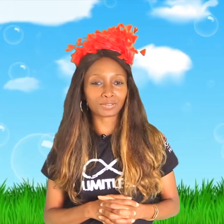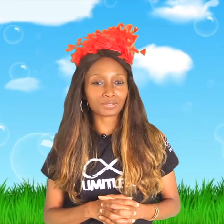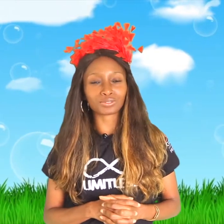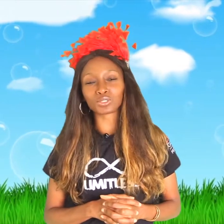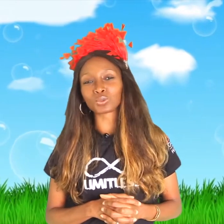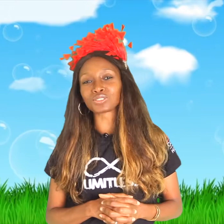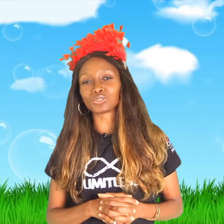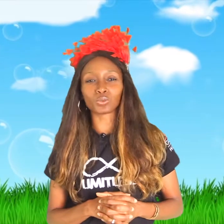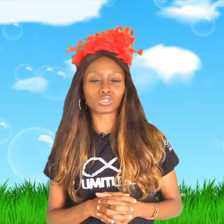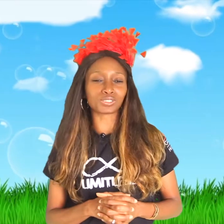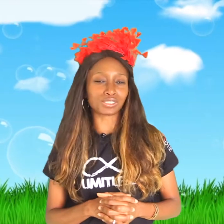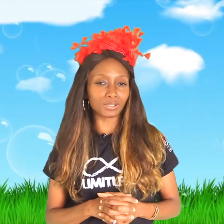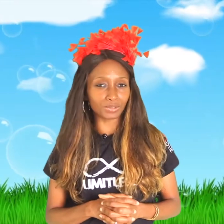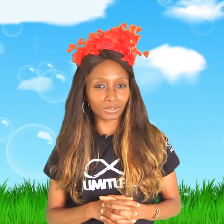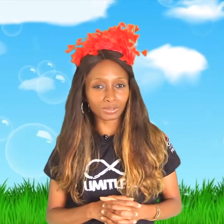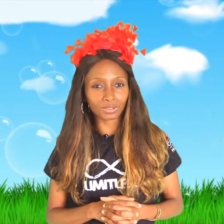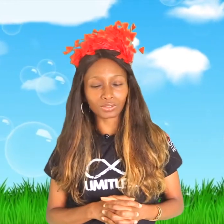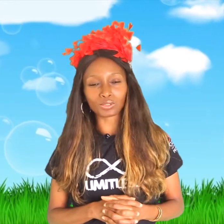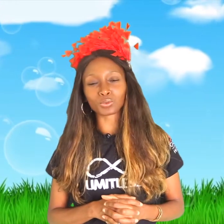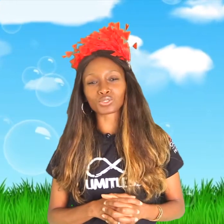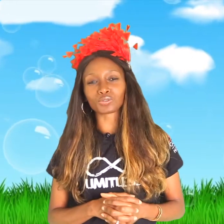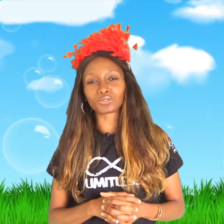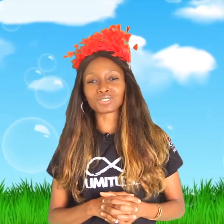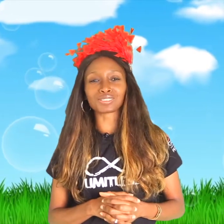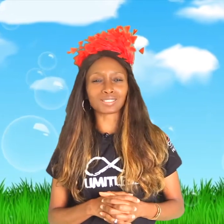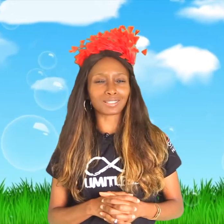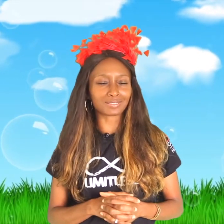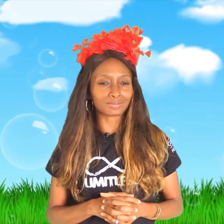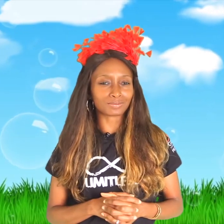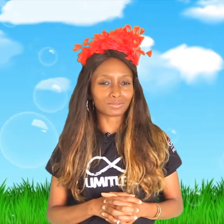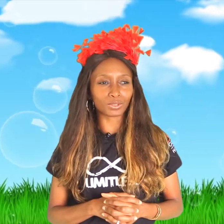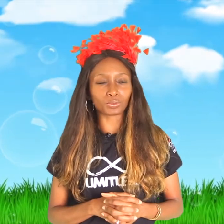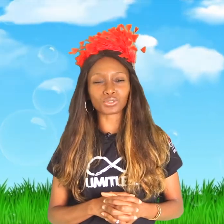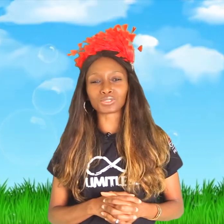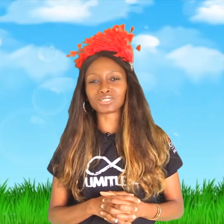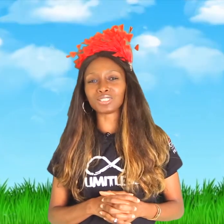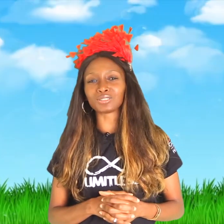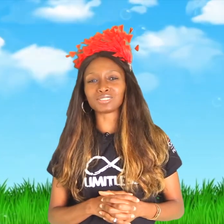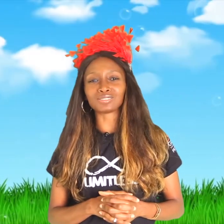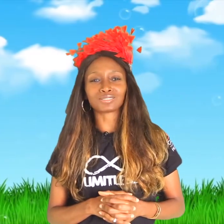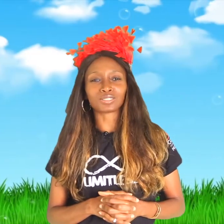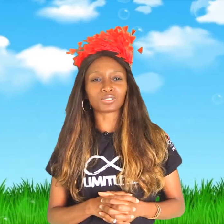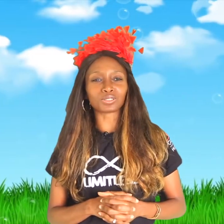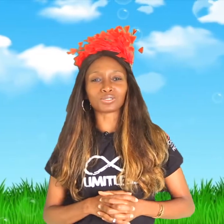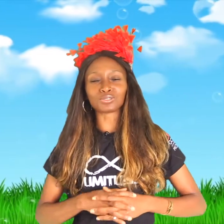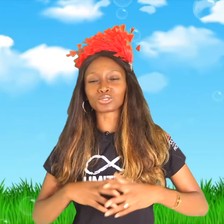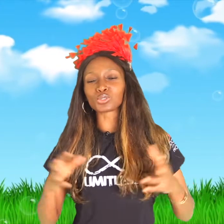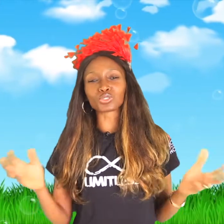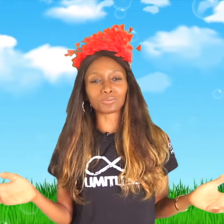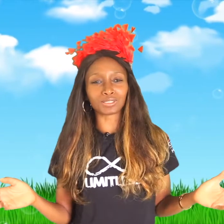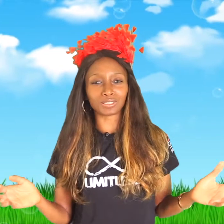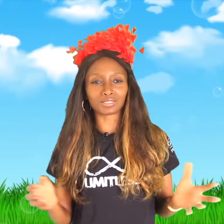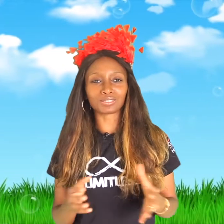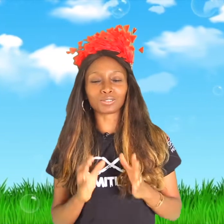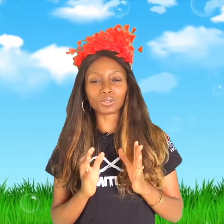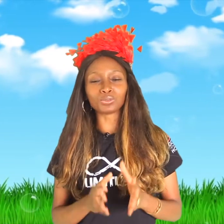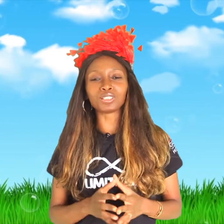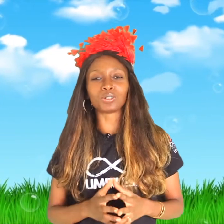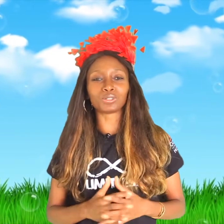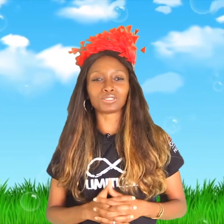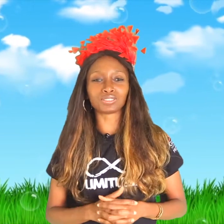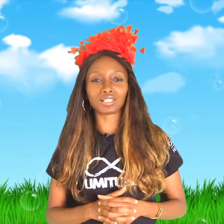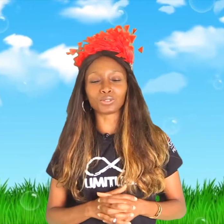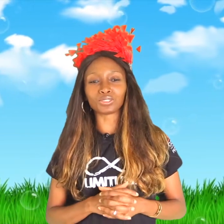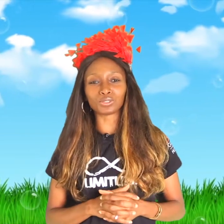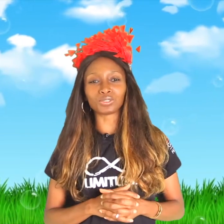life. Not what you watch on TV, not what your friends say, not what you see on social media.